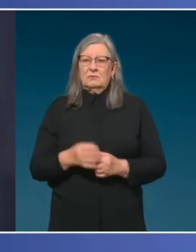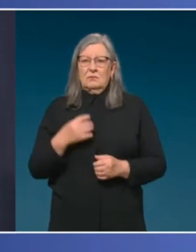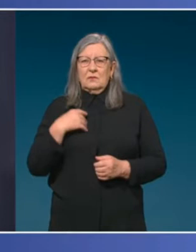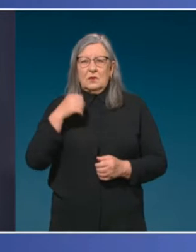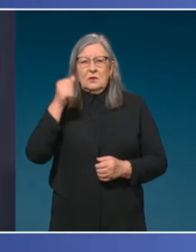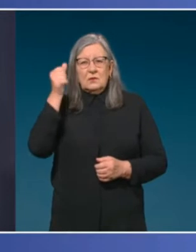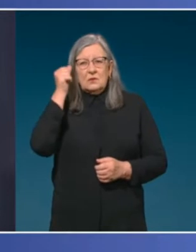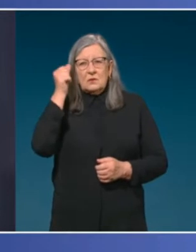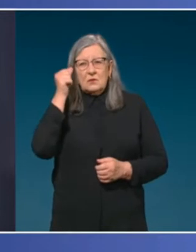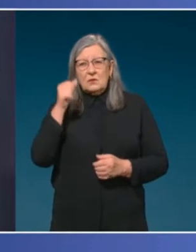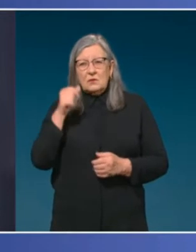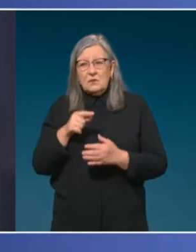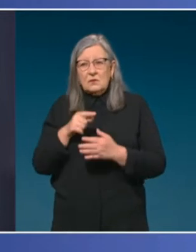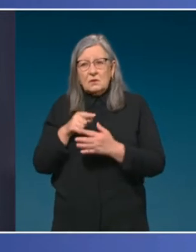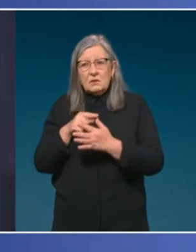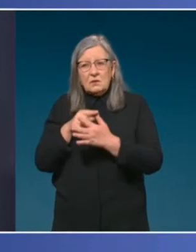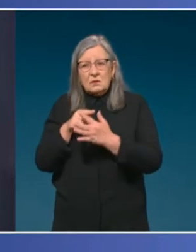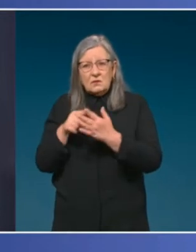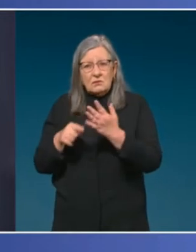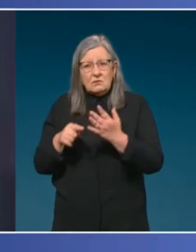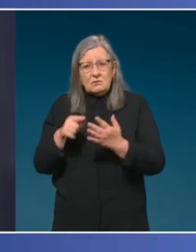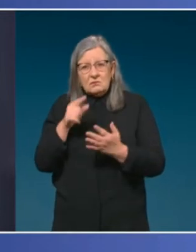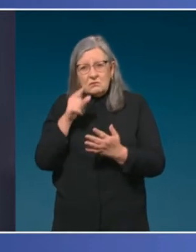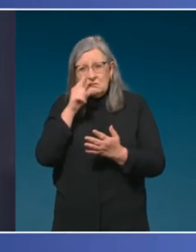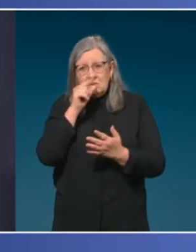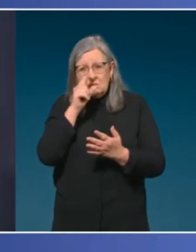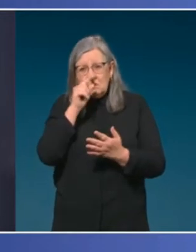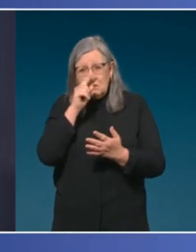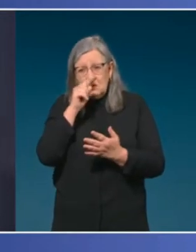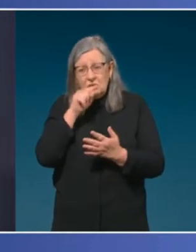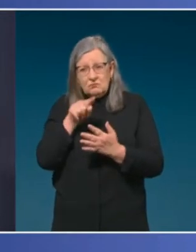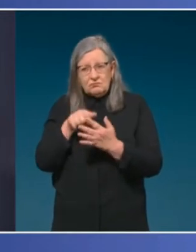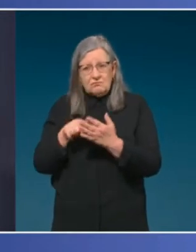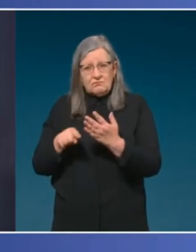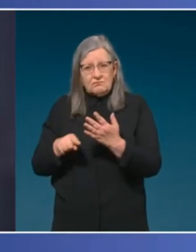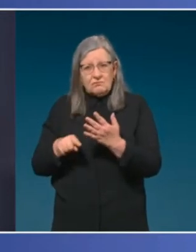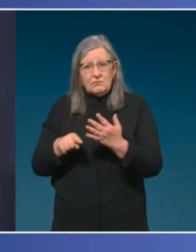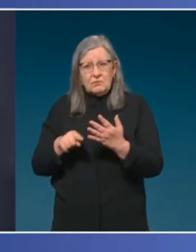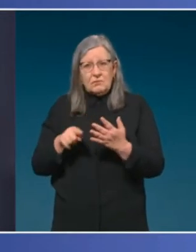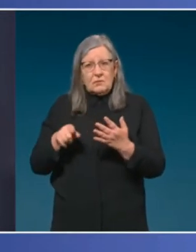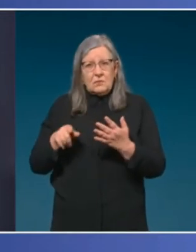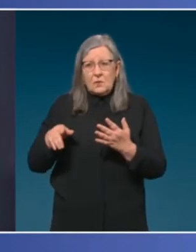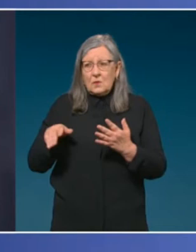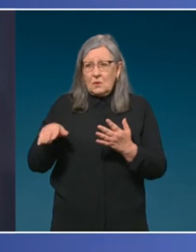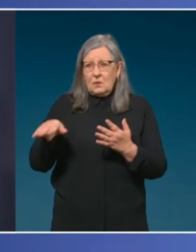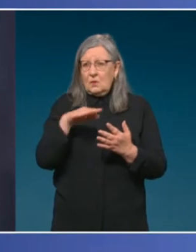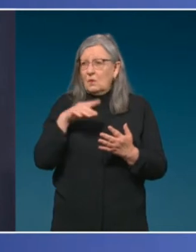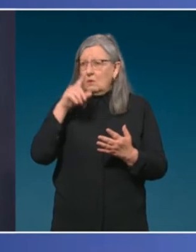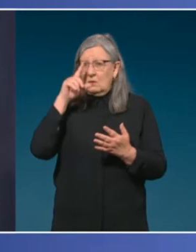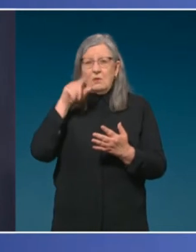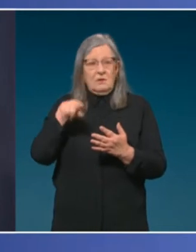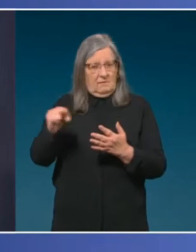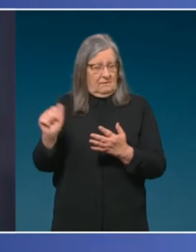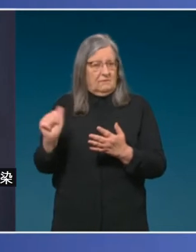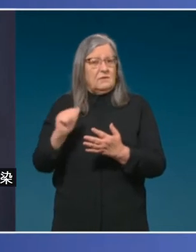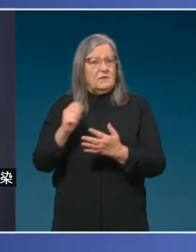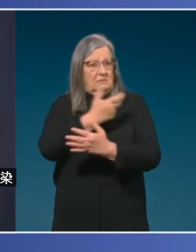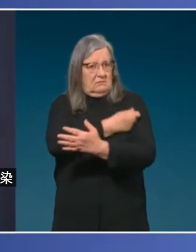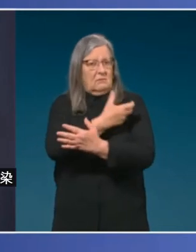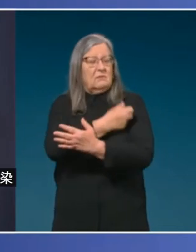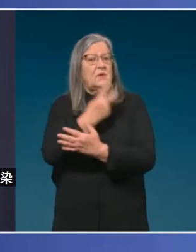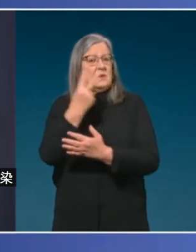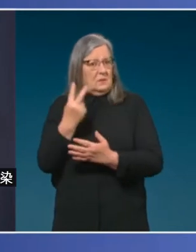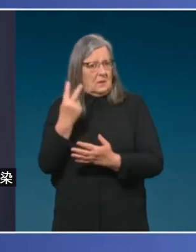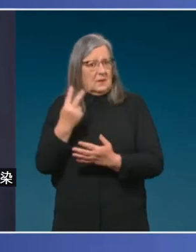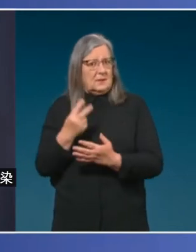doubly vaccinated. Several of them have had infection previously, either known or on serological